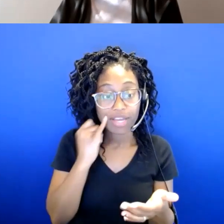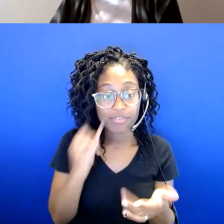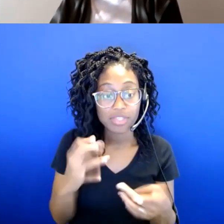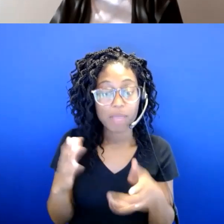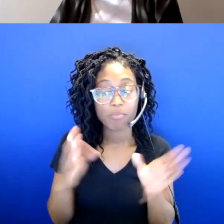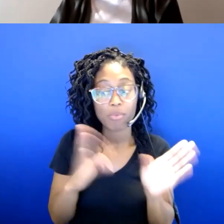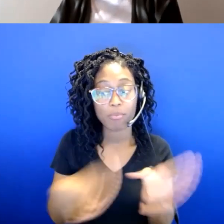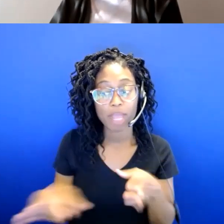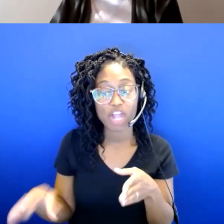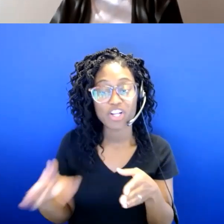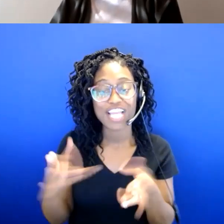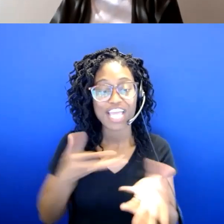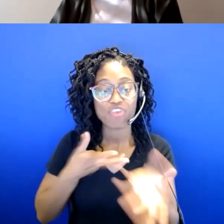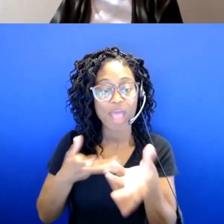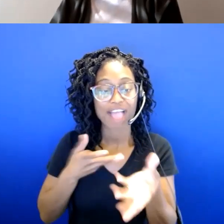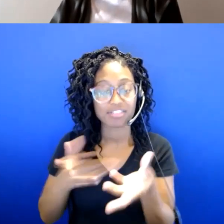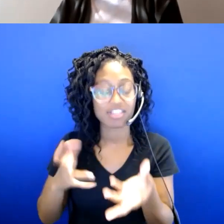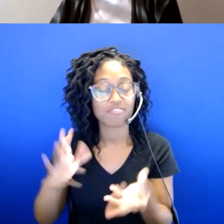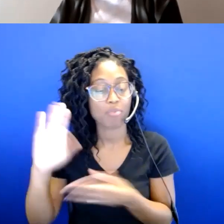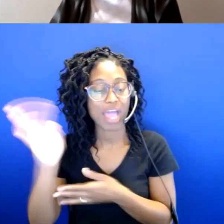interactive presentation?